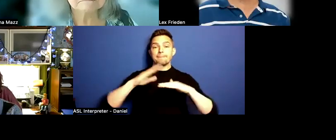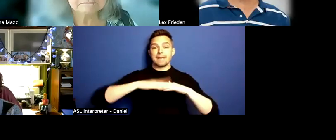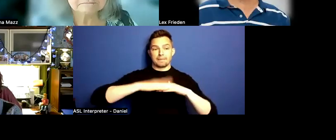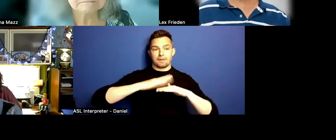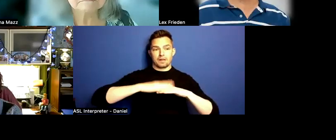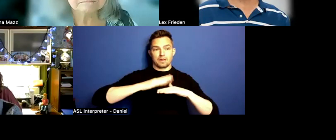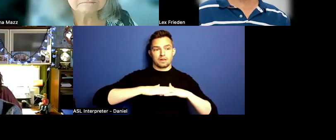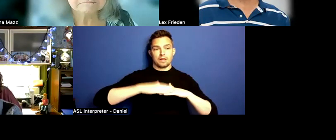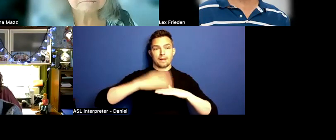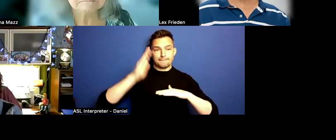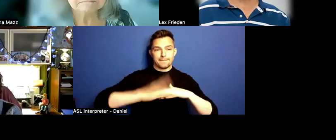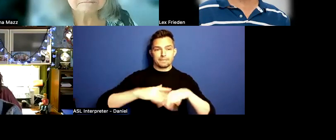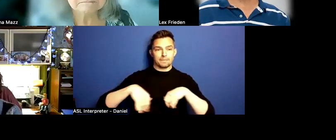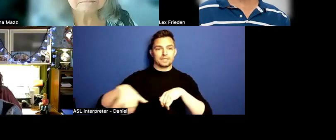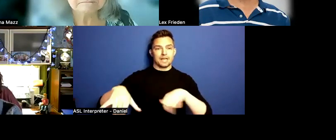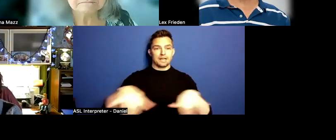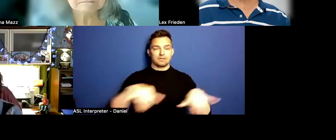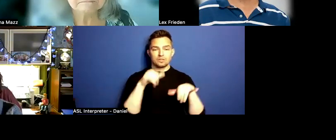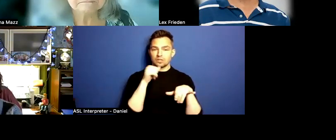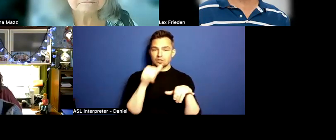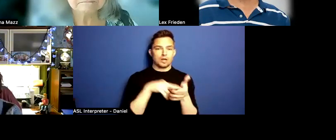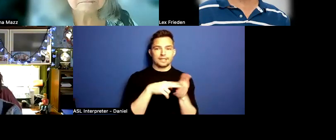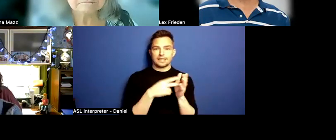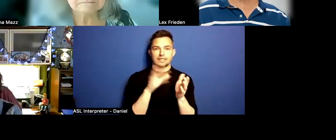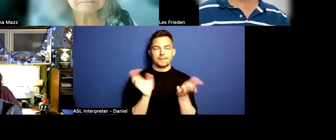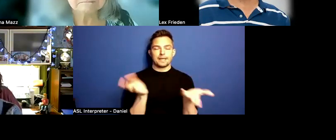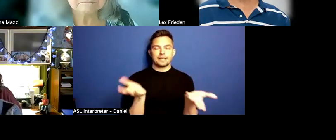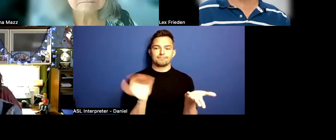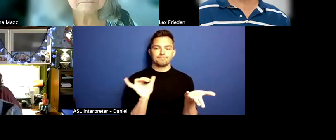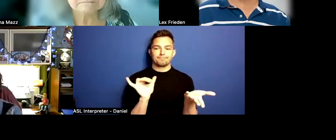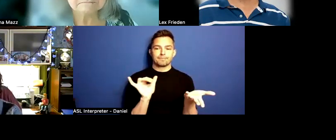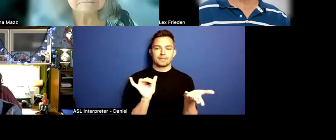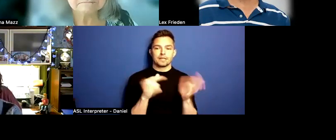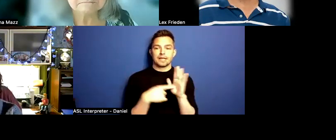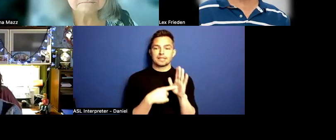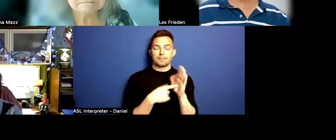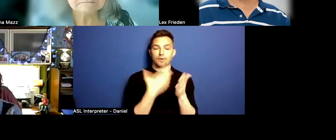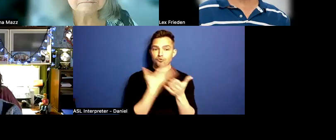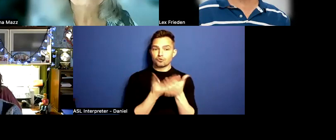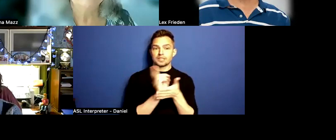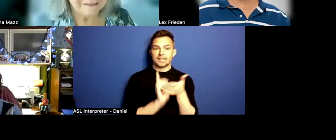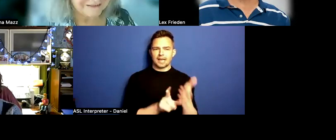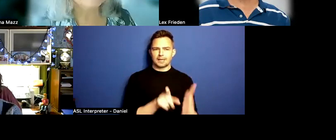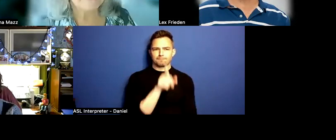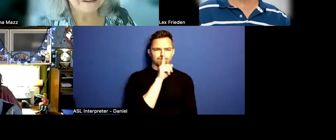minimum standards. They're not intended to be examples of good design.